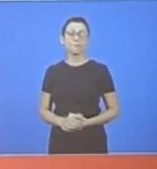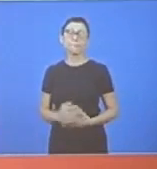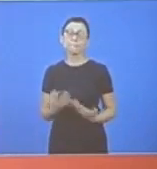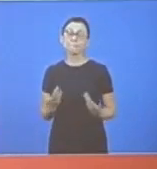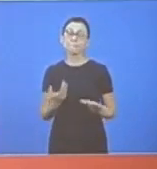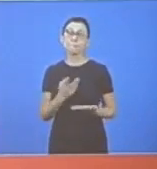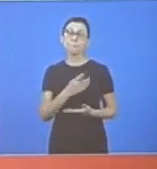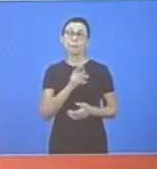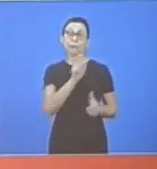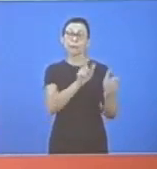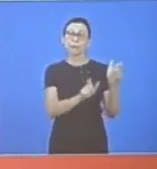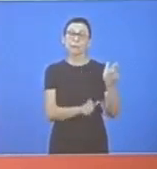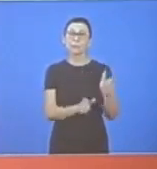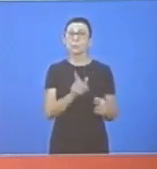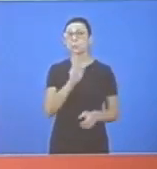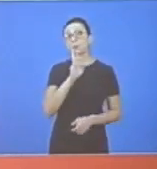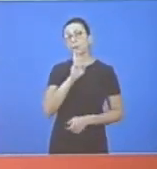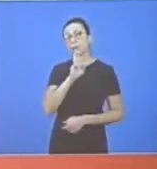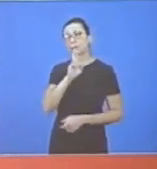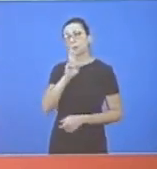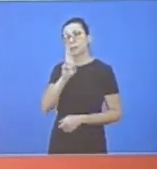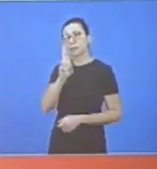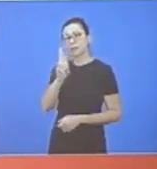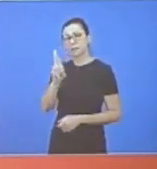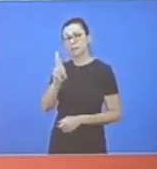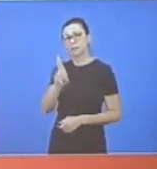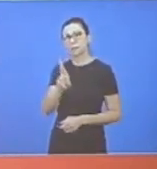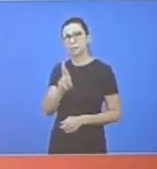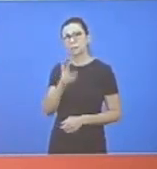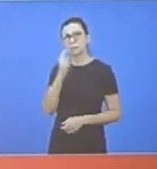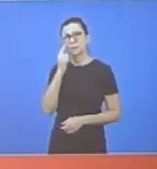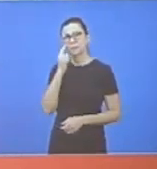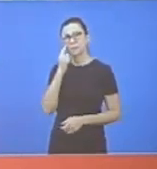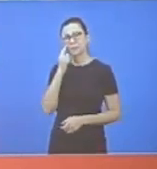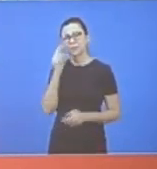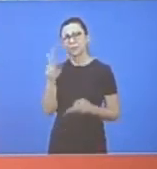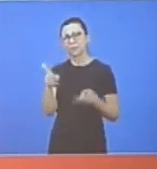So this is the way that some people of the world